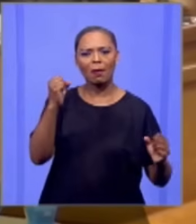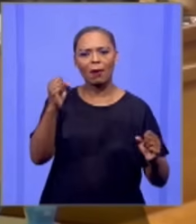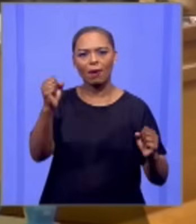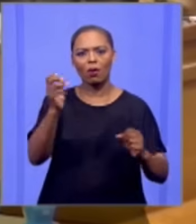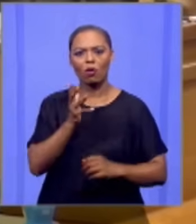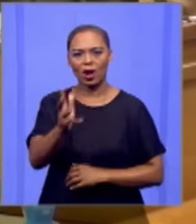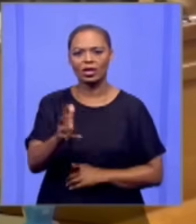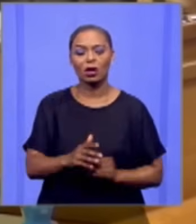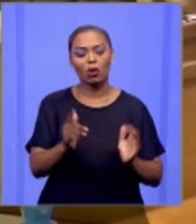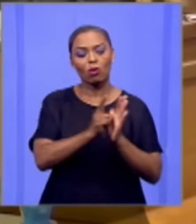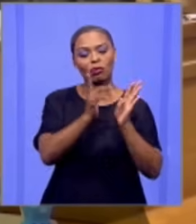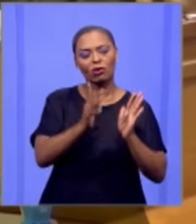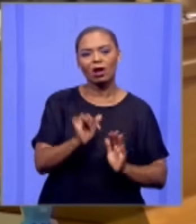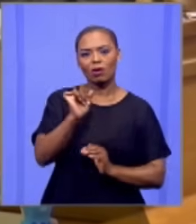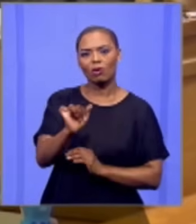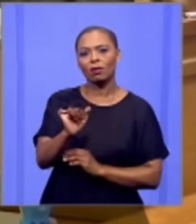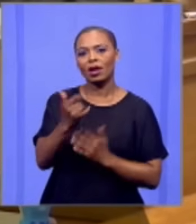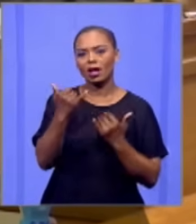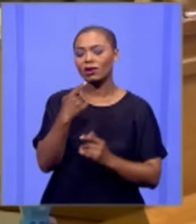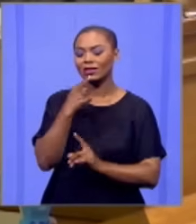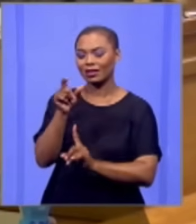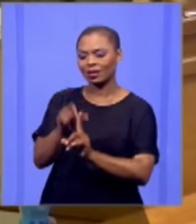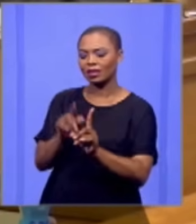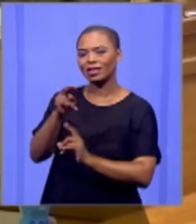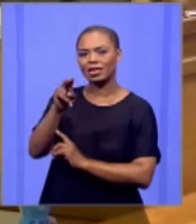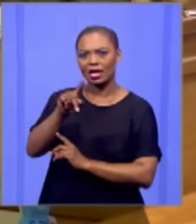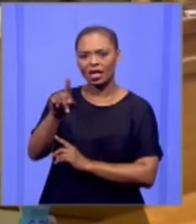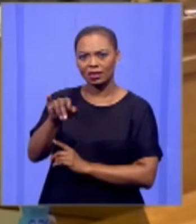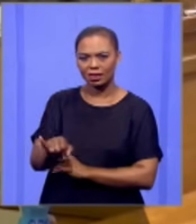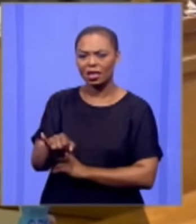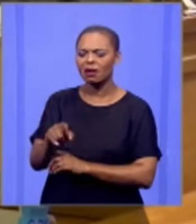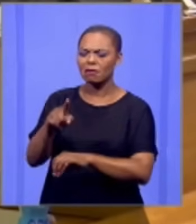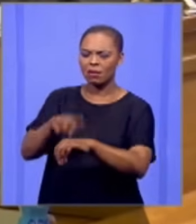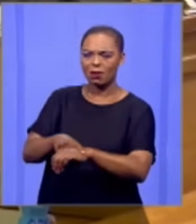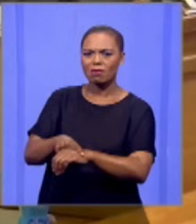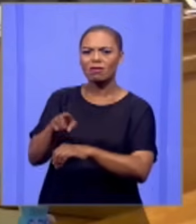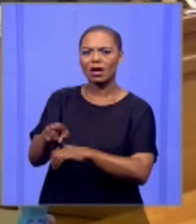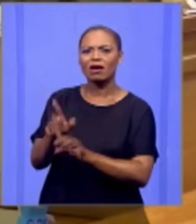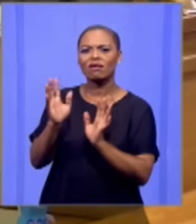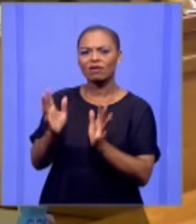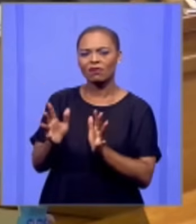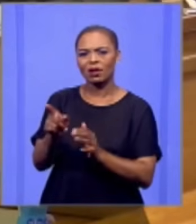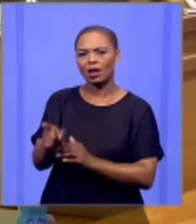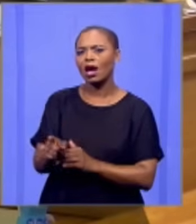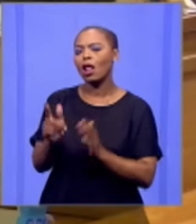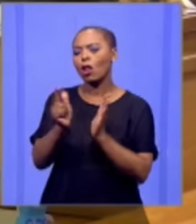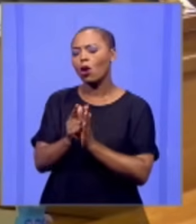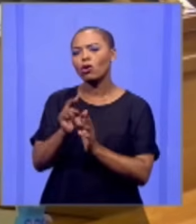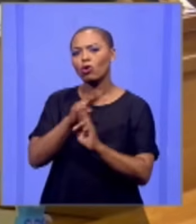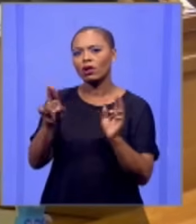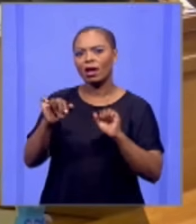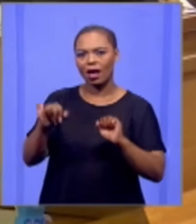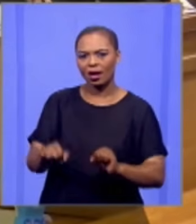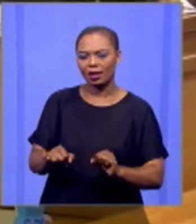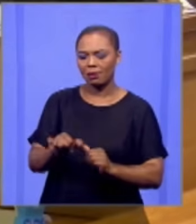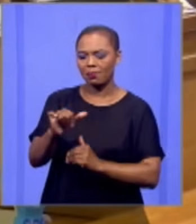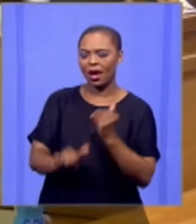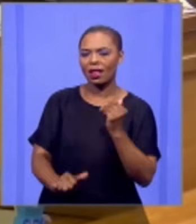a fela a bolela gore Ntanzi o be a le kgolegong ka moo go sa dumelelwago ke molao lebaka la